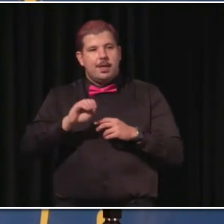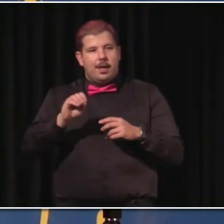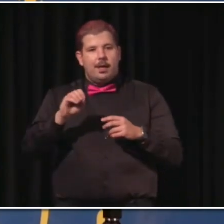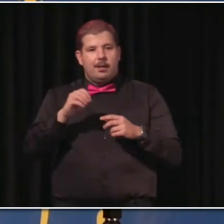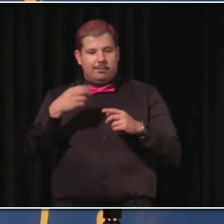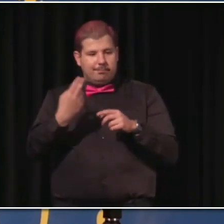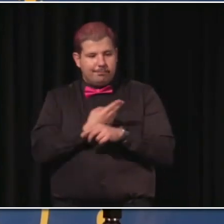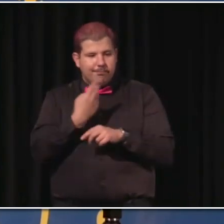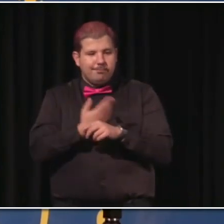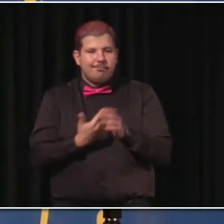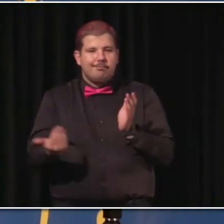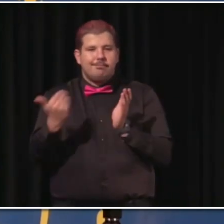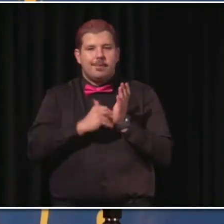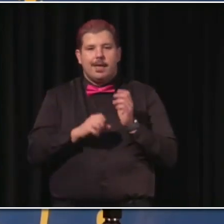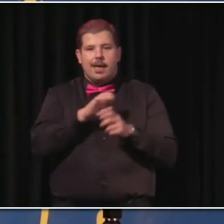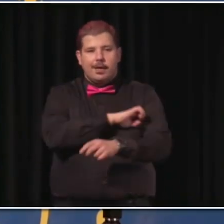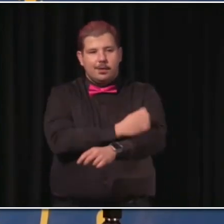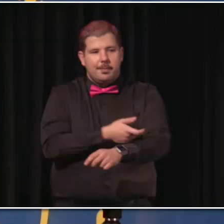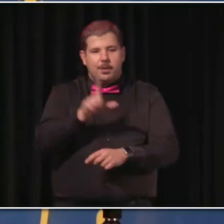energy by